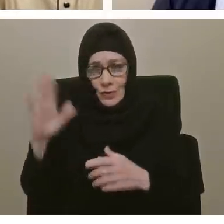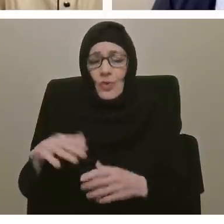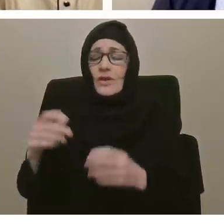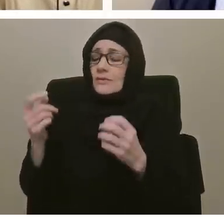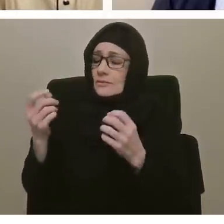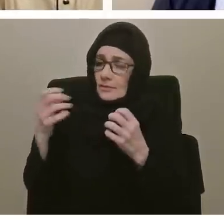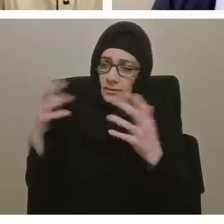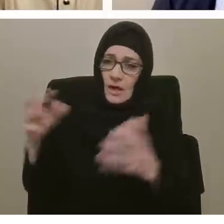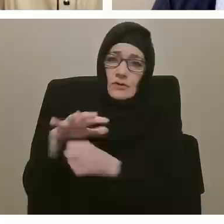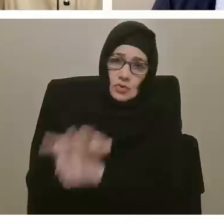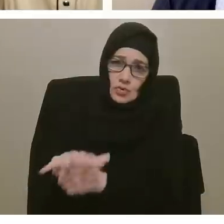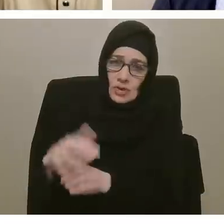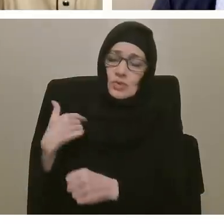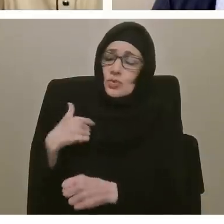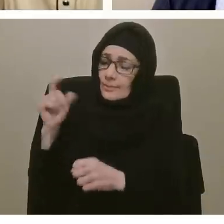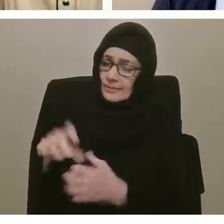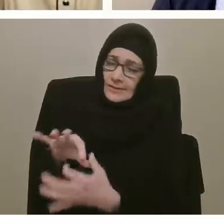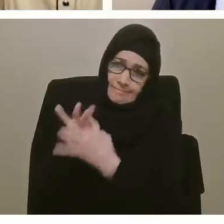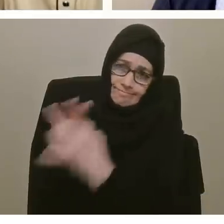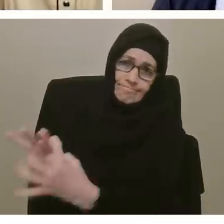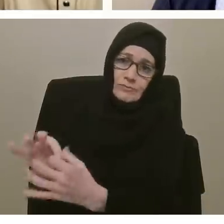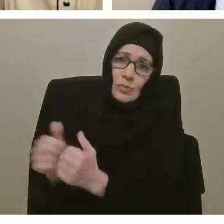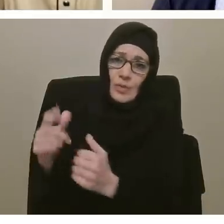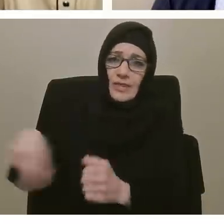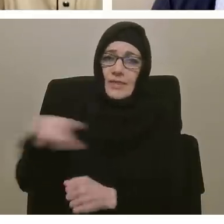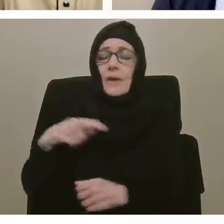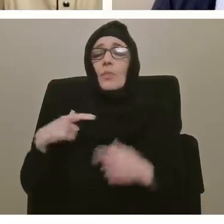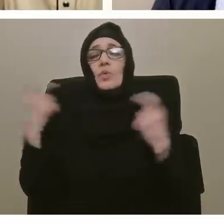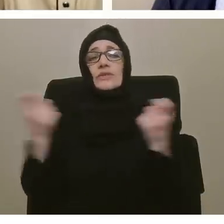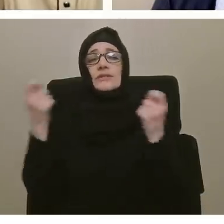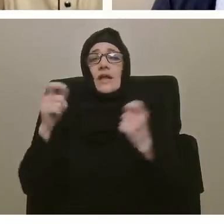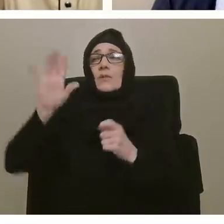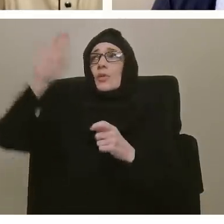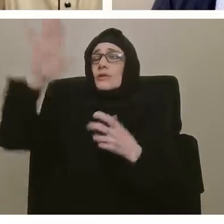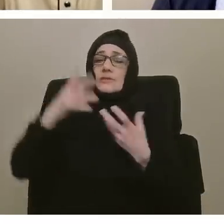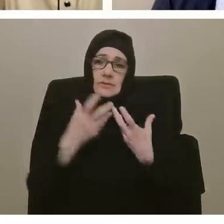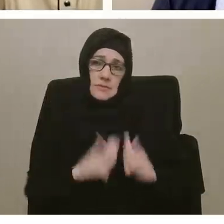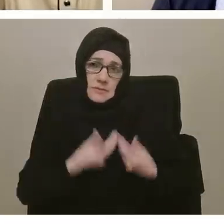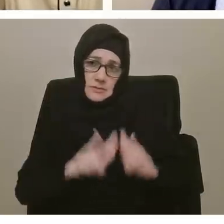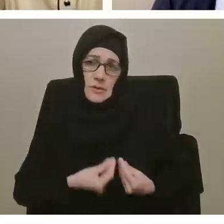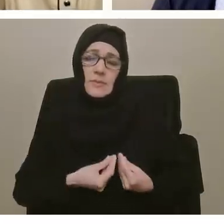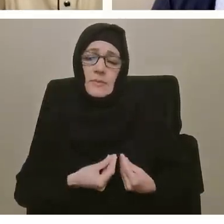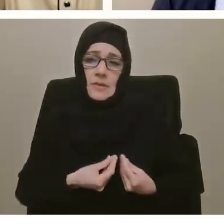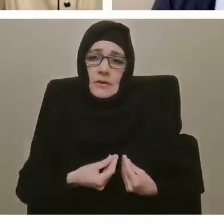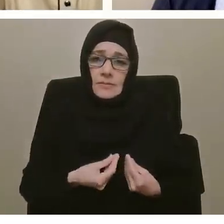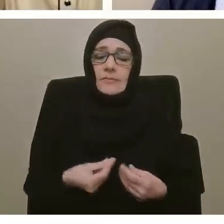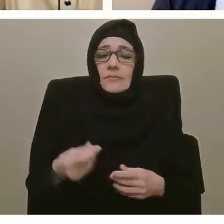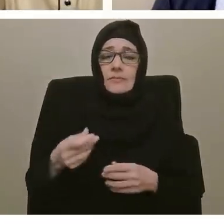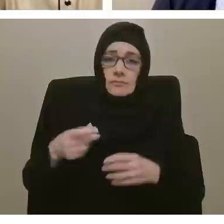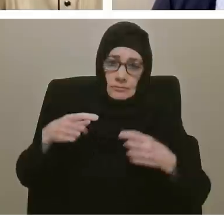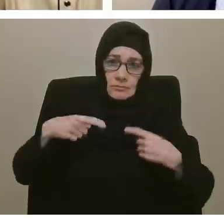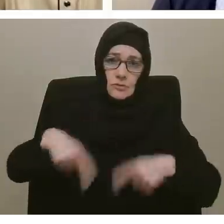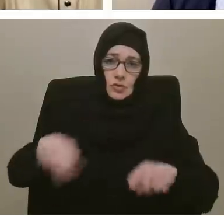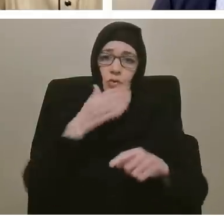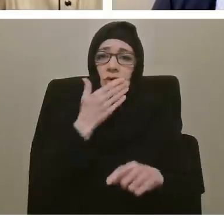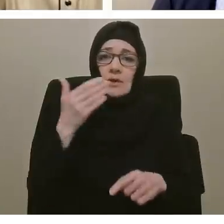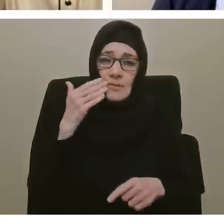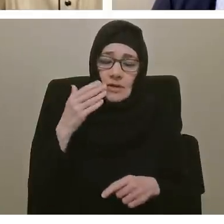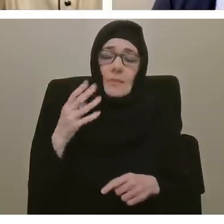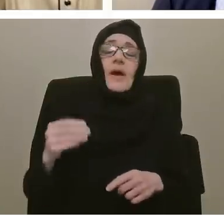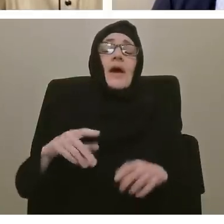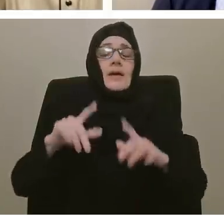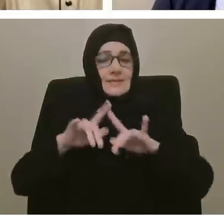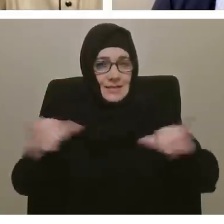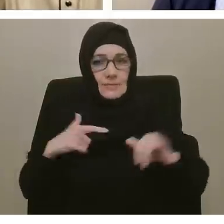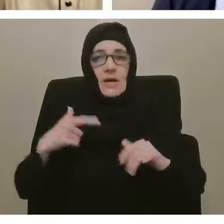brothers and sisters. And we celebrate the rahmah of Allah subhanahu wa ta'ala that comes with Ramadan. And at the same time, we celebrate